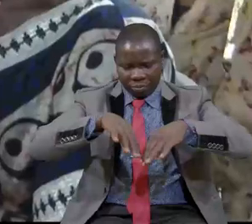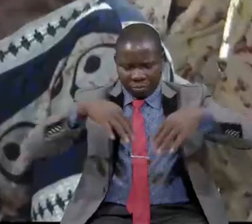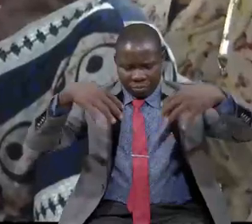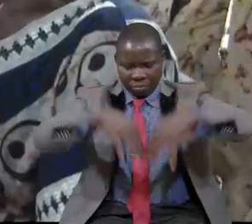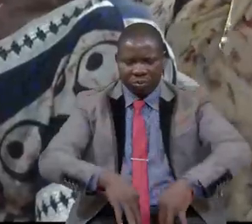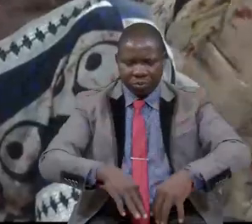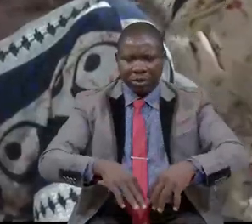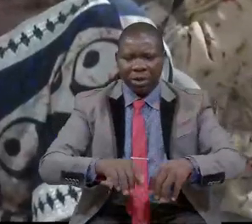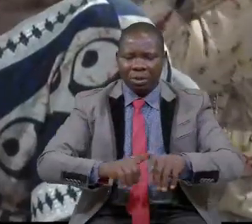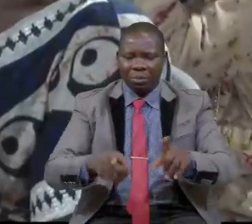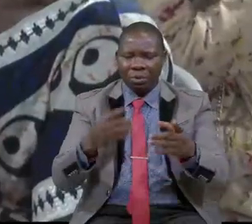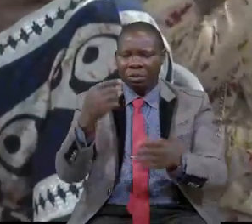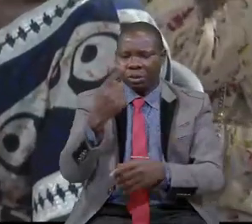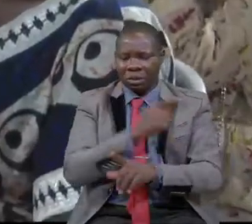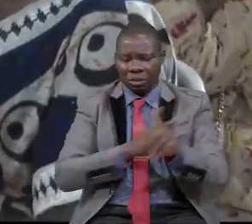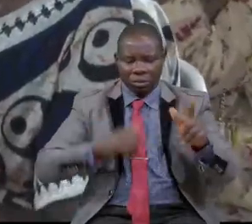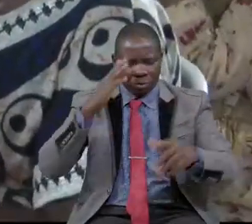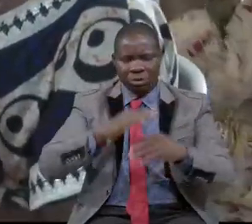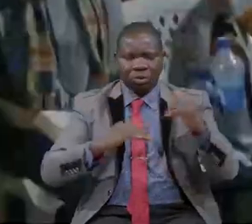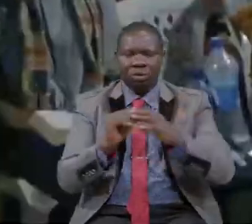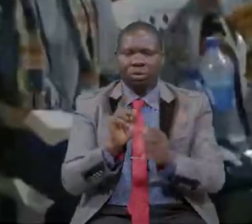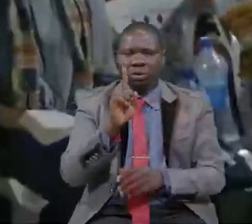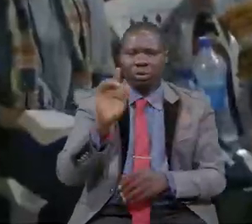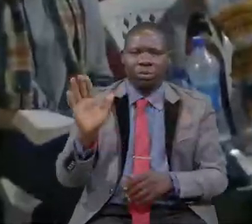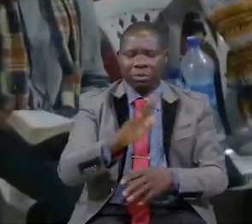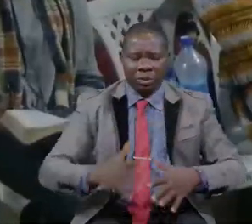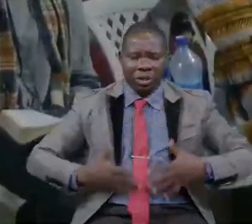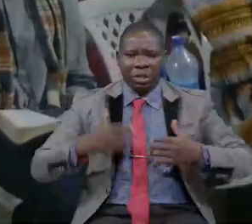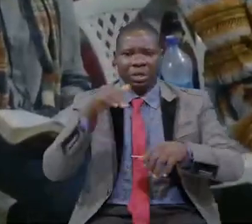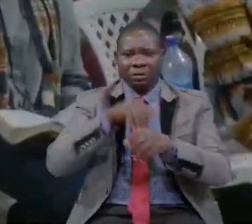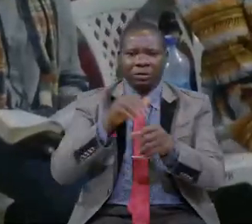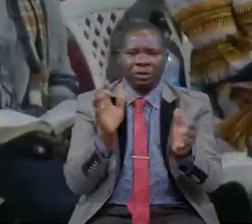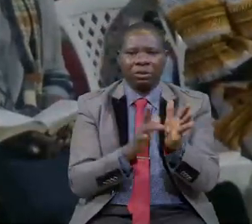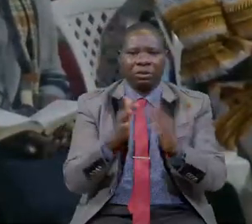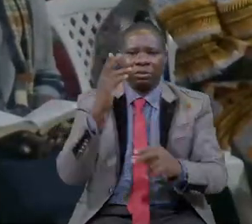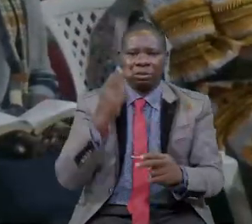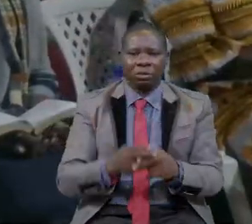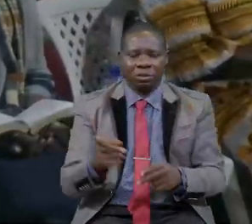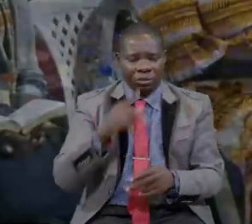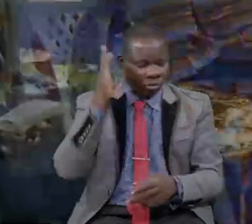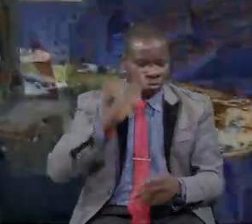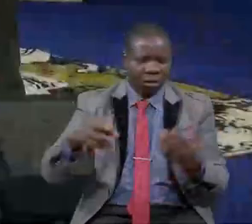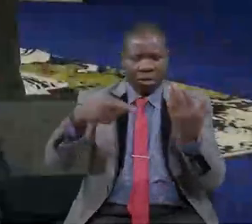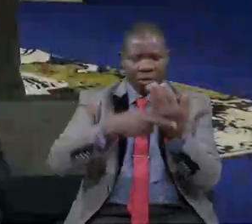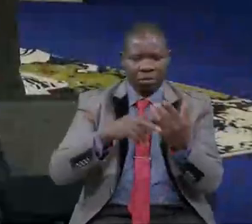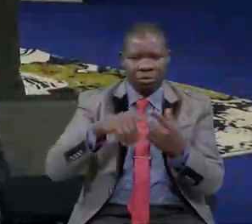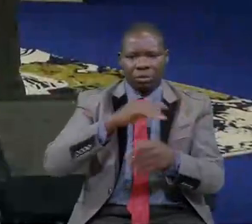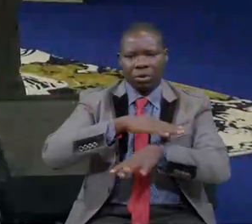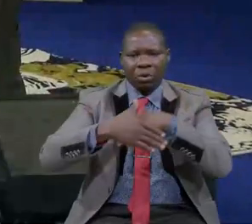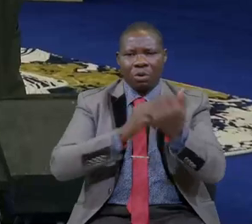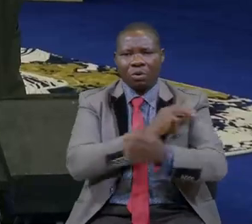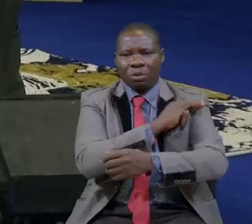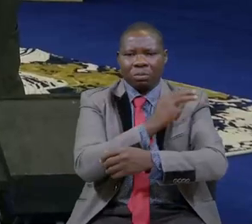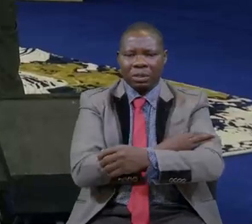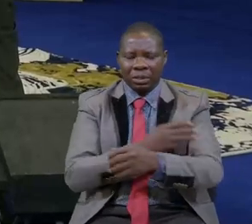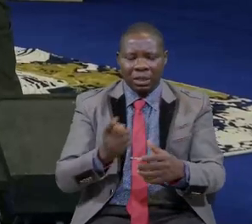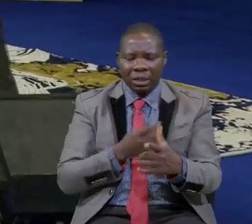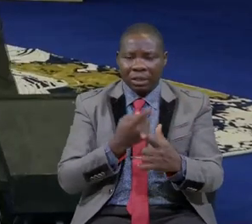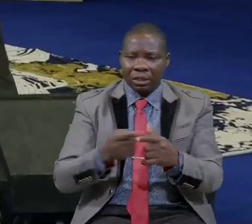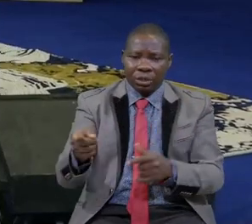I said he'll build up your life. You return to the Almighty. It says, thou shall be built